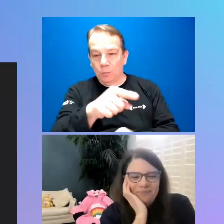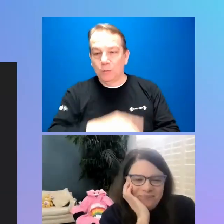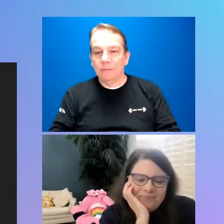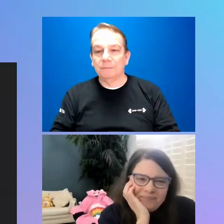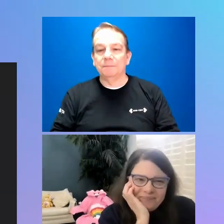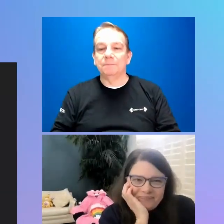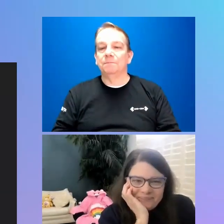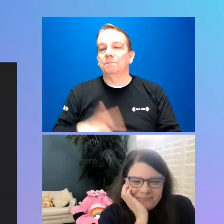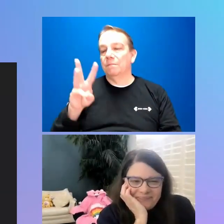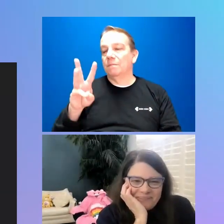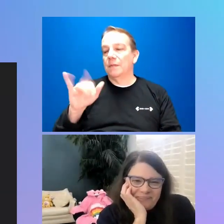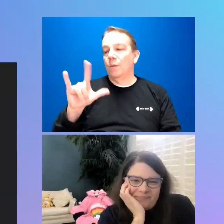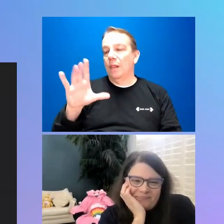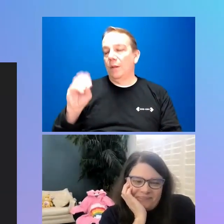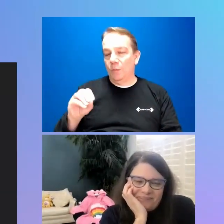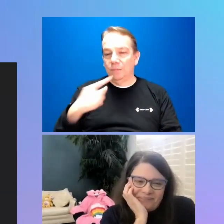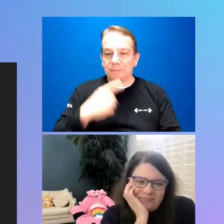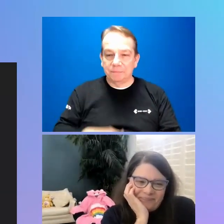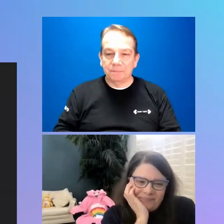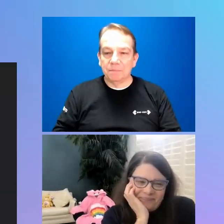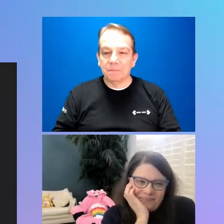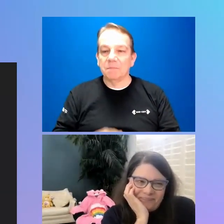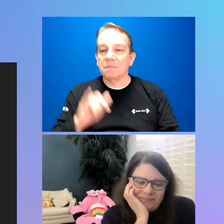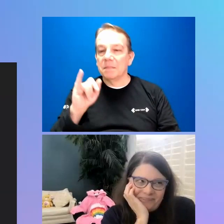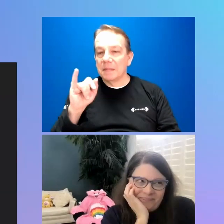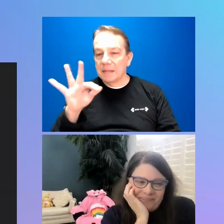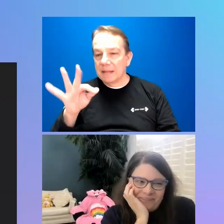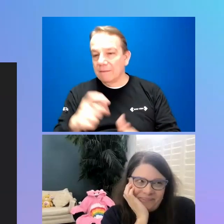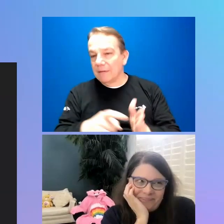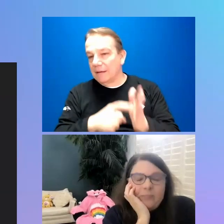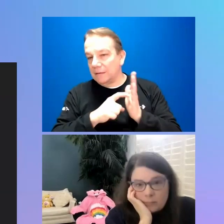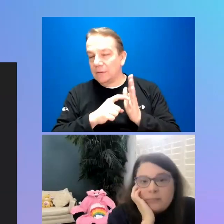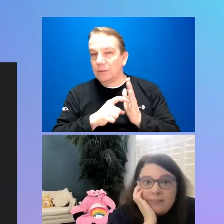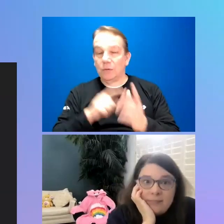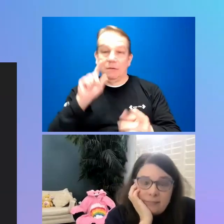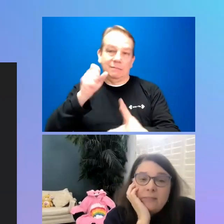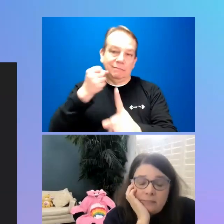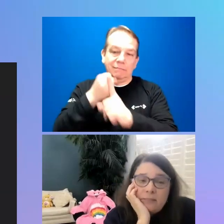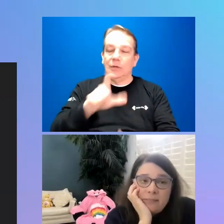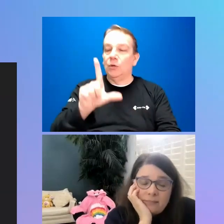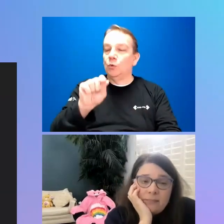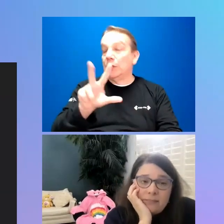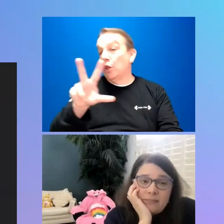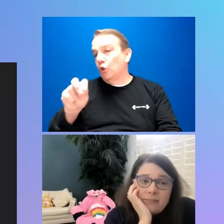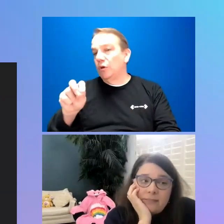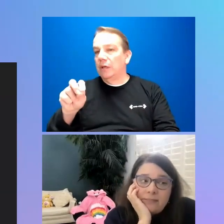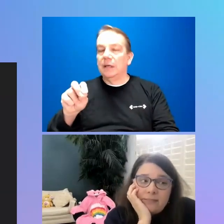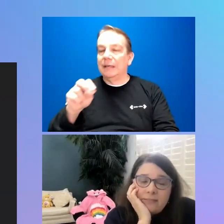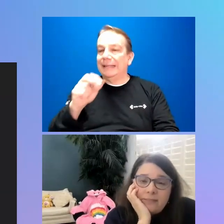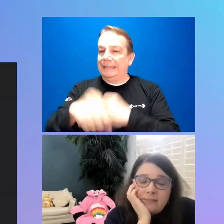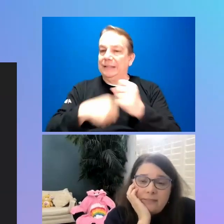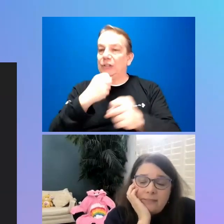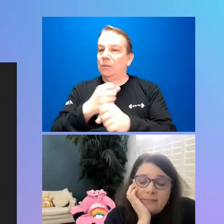Right, because if it is going to take 2030, 2032, who knows? There's